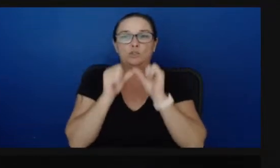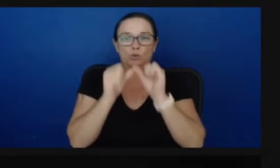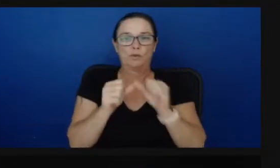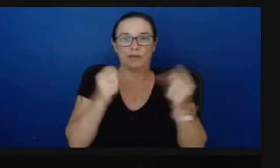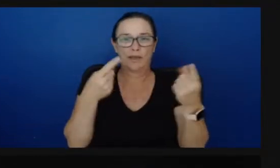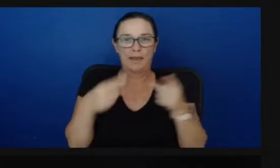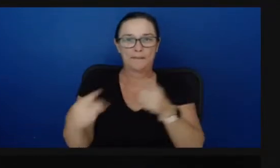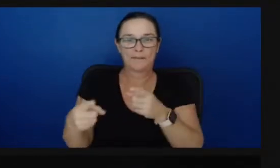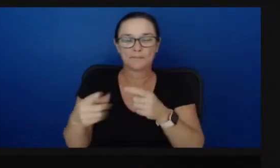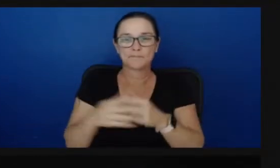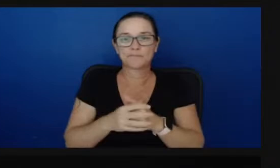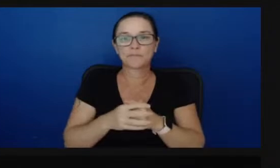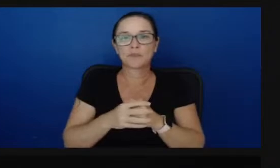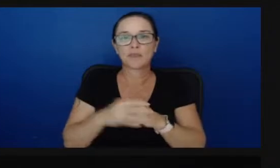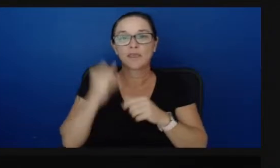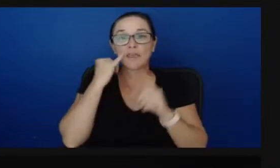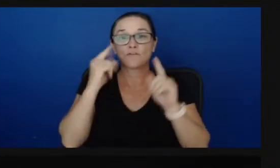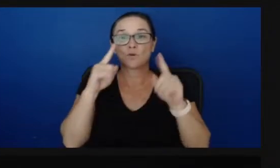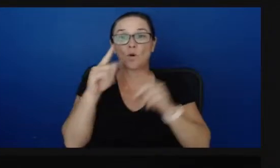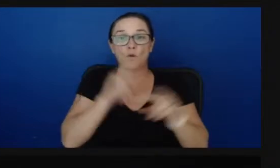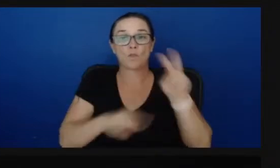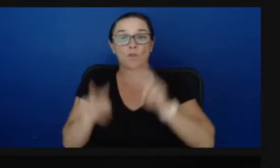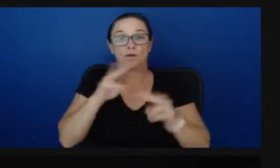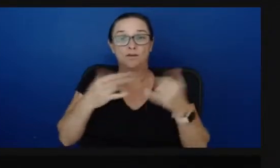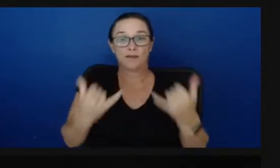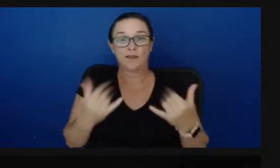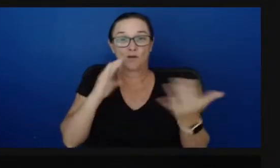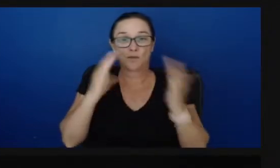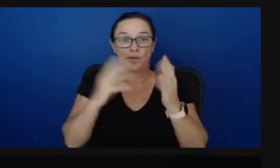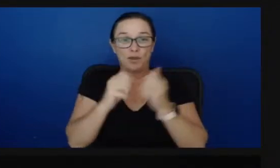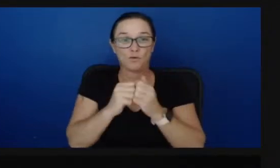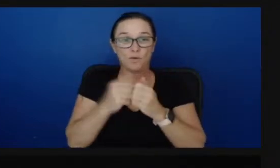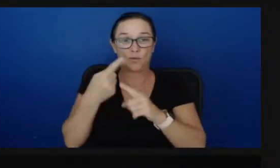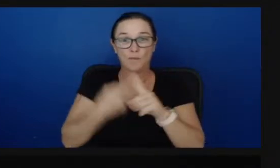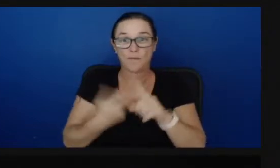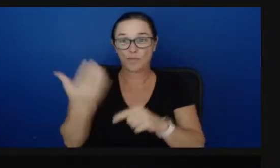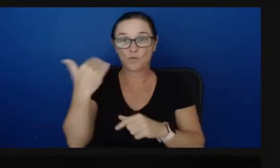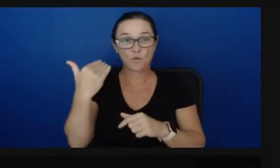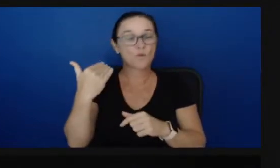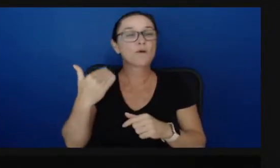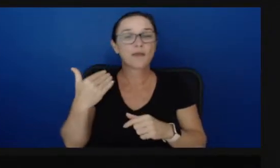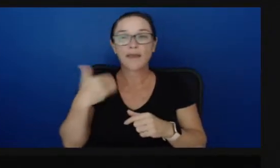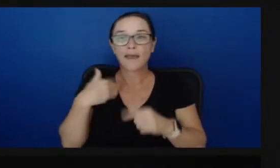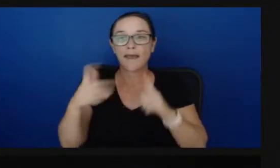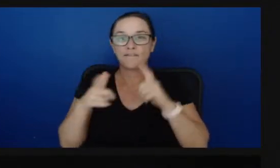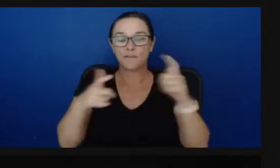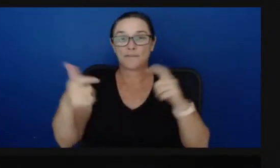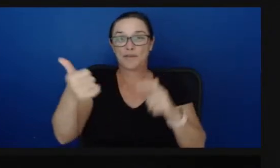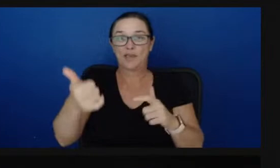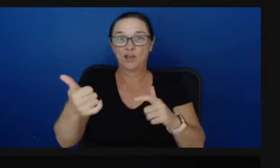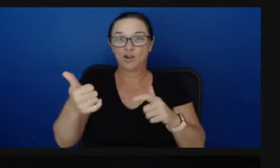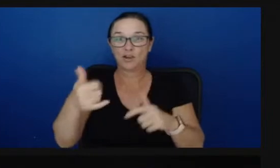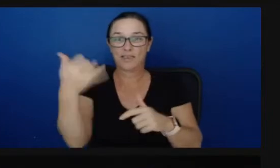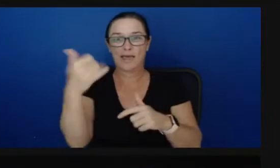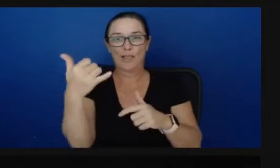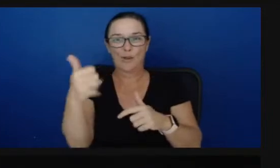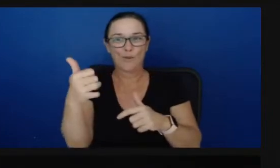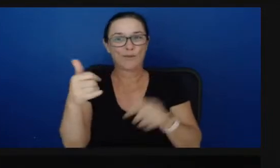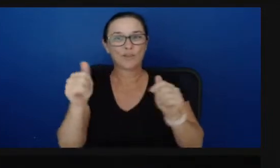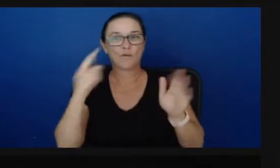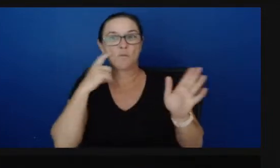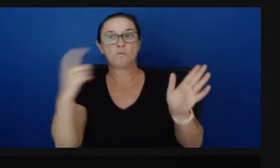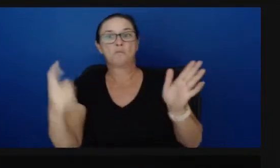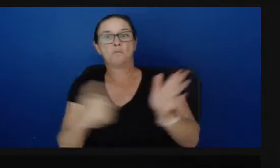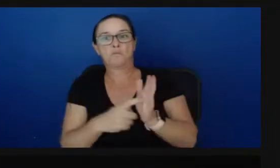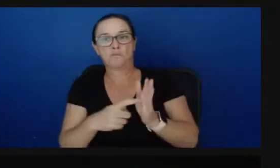And really, if you go out there and look at it now, compared to what it looked like a month ago, there's a much bigger spot of white and yellow in the middle there. It's really noticeable with